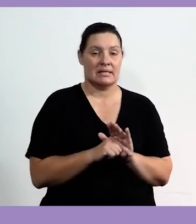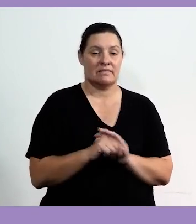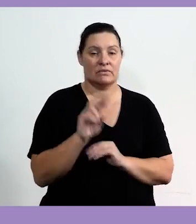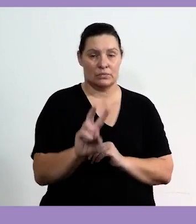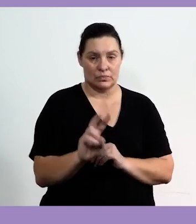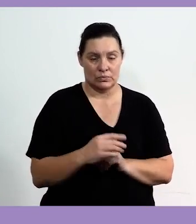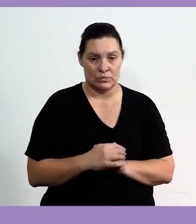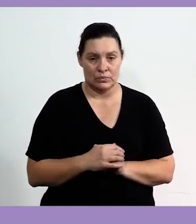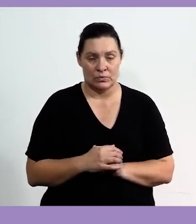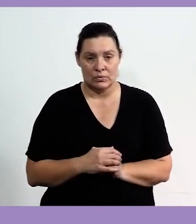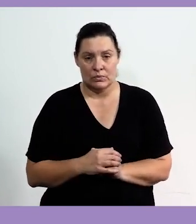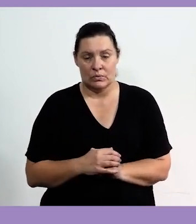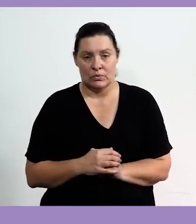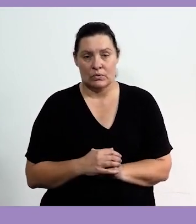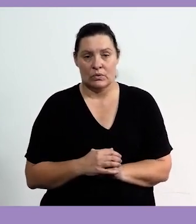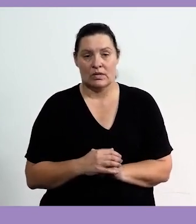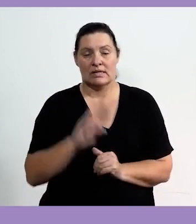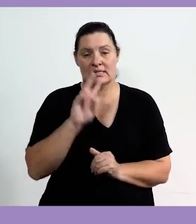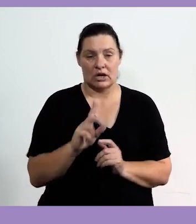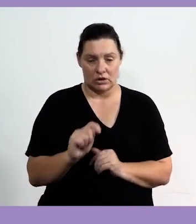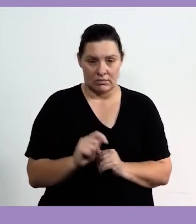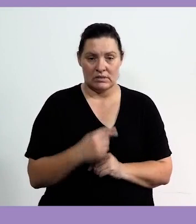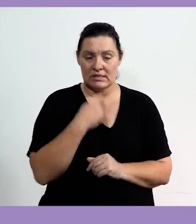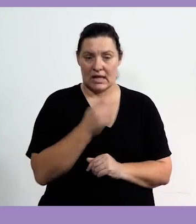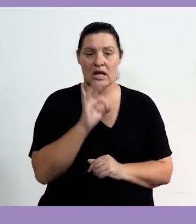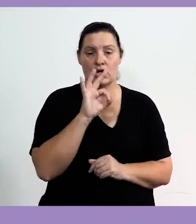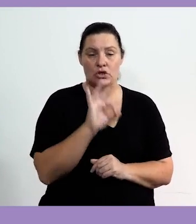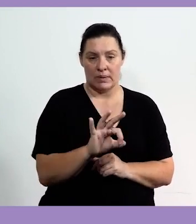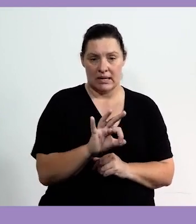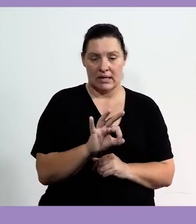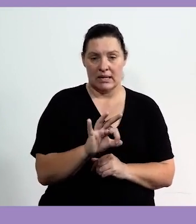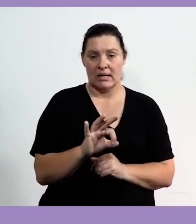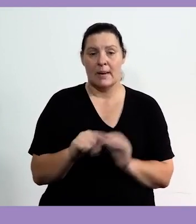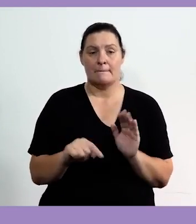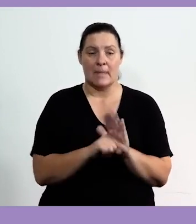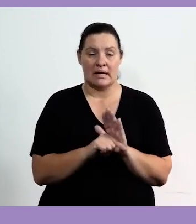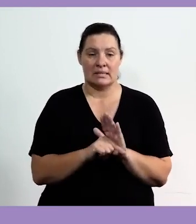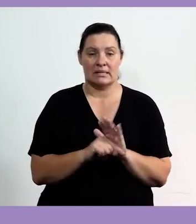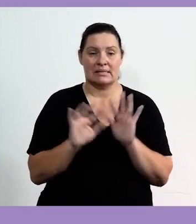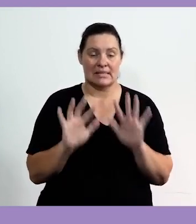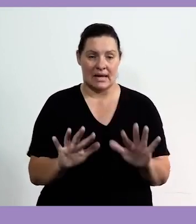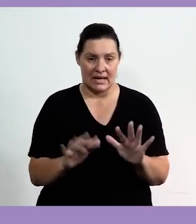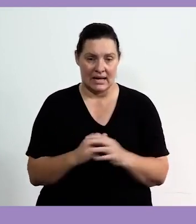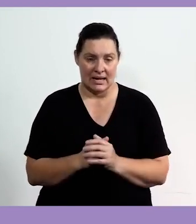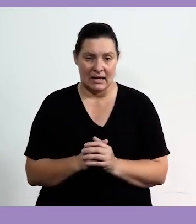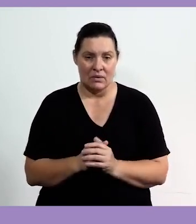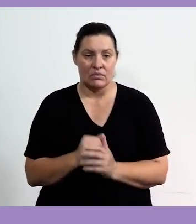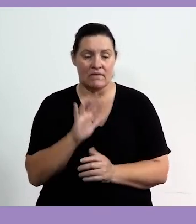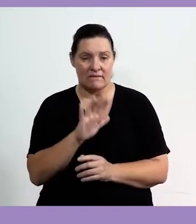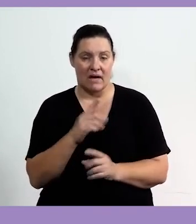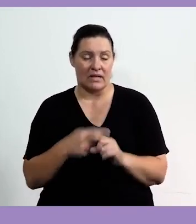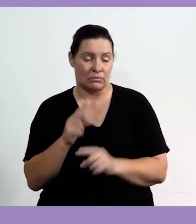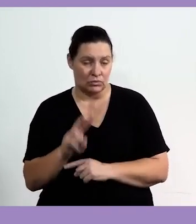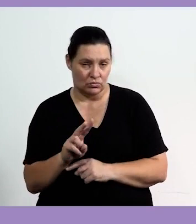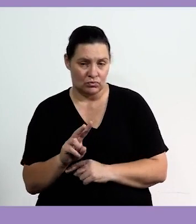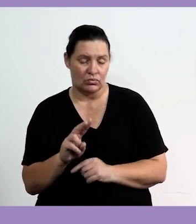a negative 2. For the second term, we are going to say 3 minus 10, because